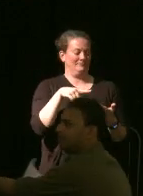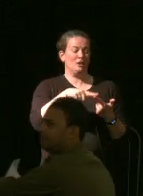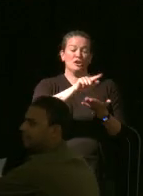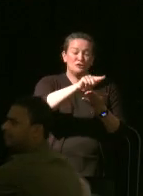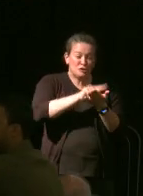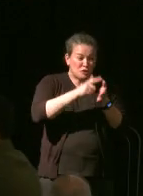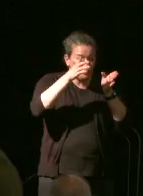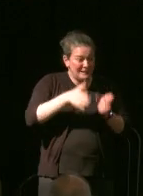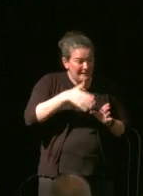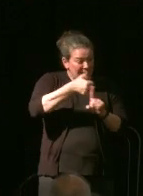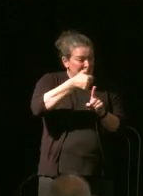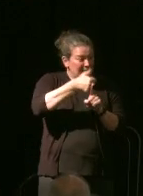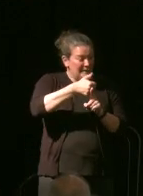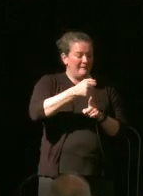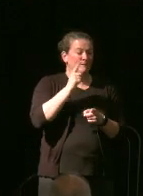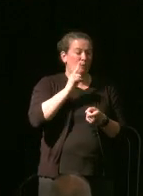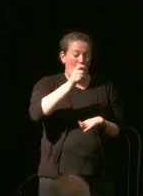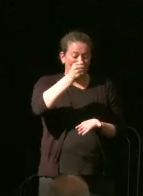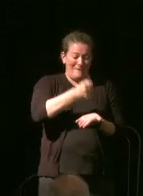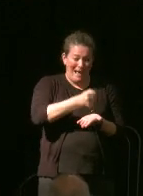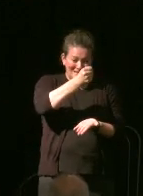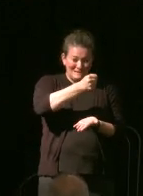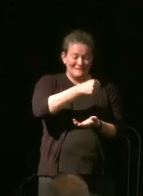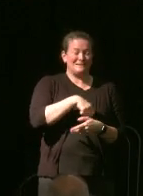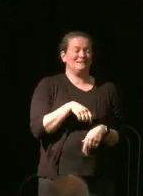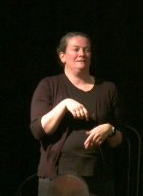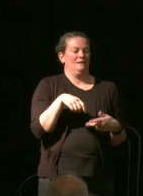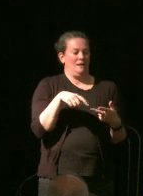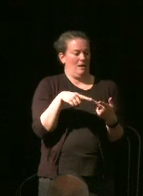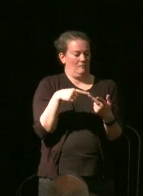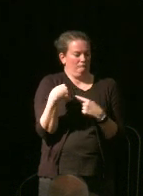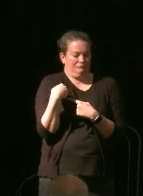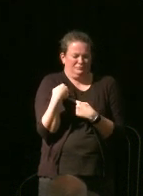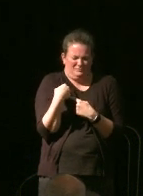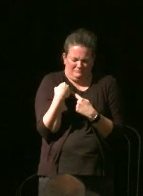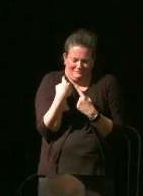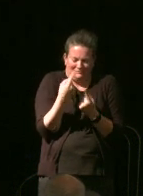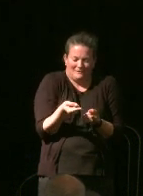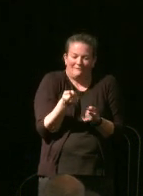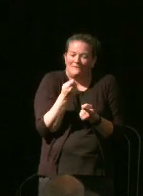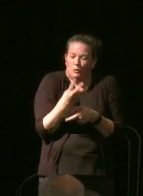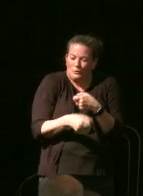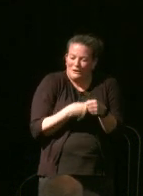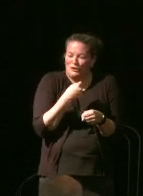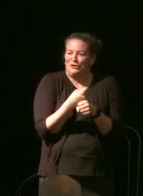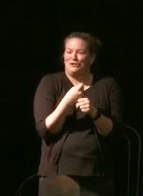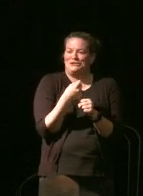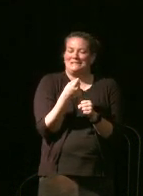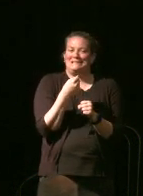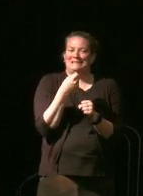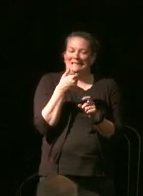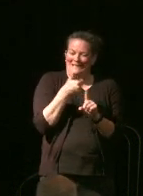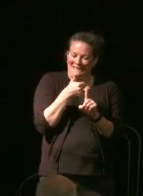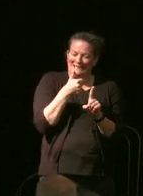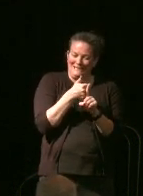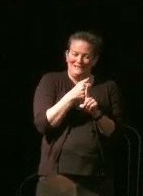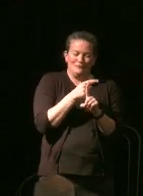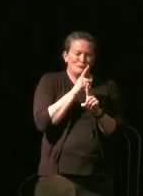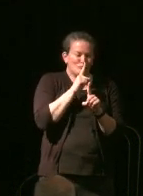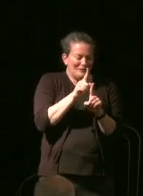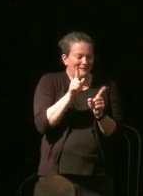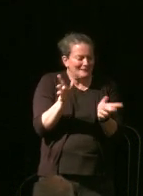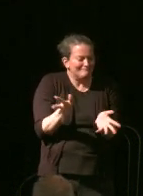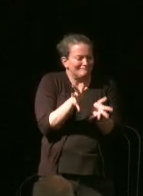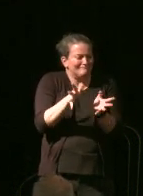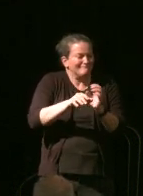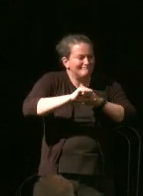over the last 2 years, he has methodically and determinedly brought forward the jCyte clinical program to